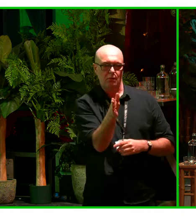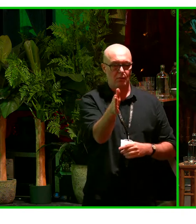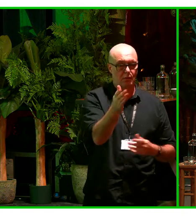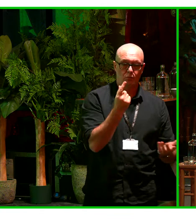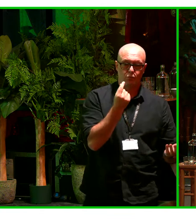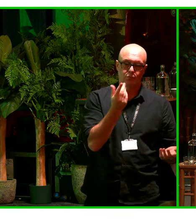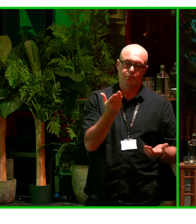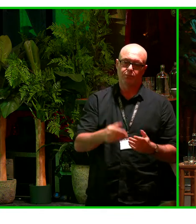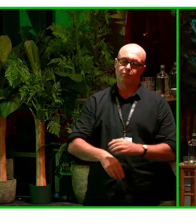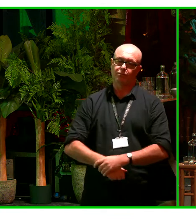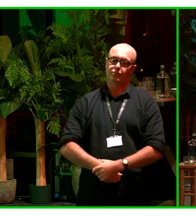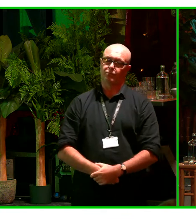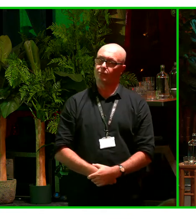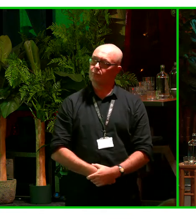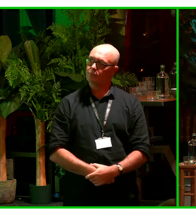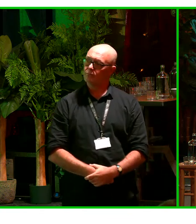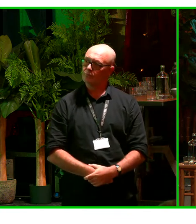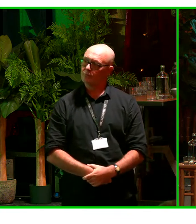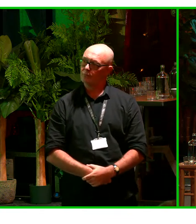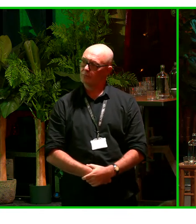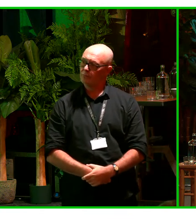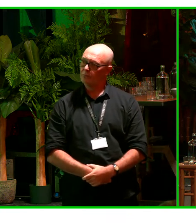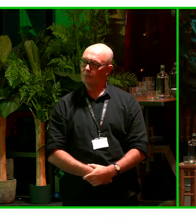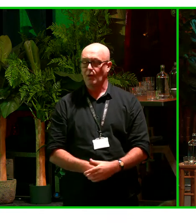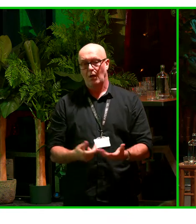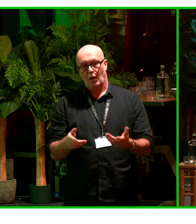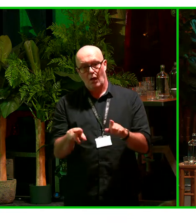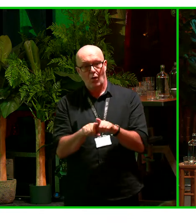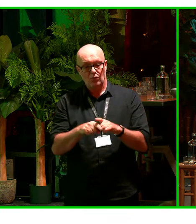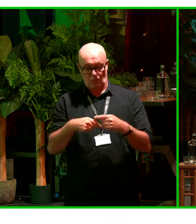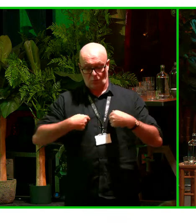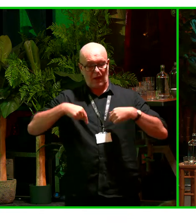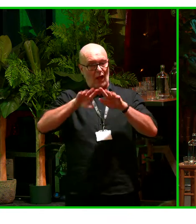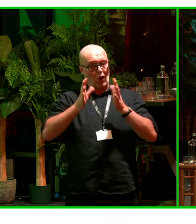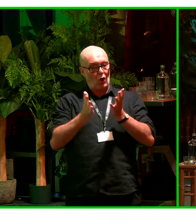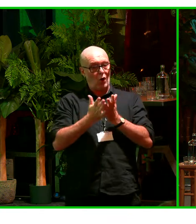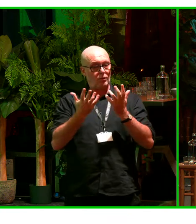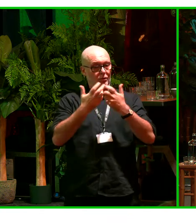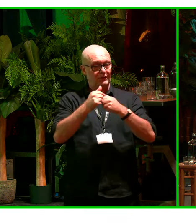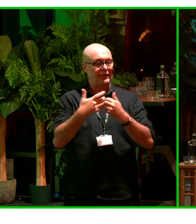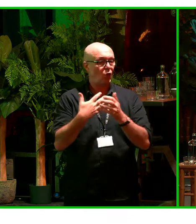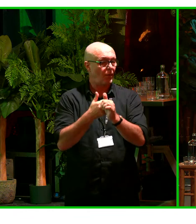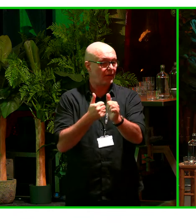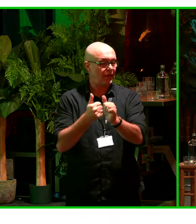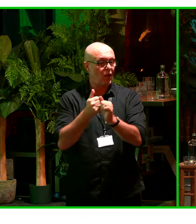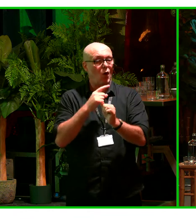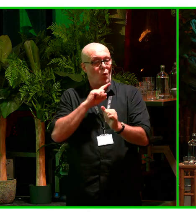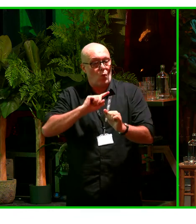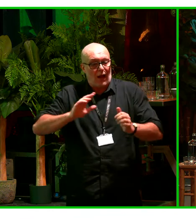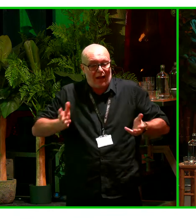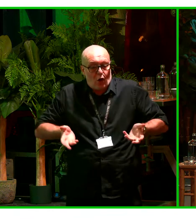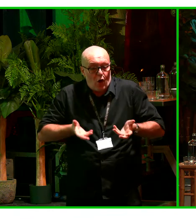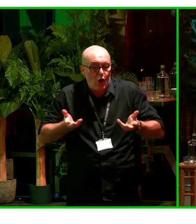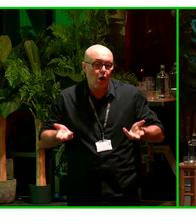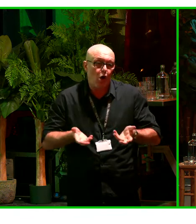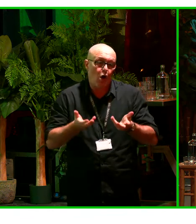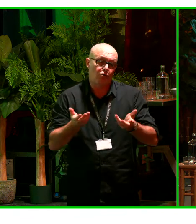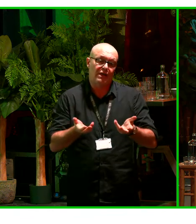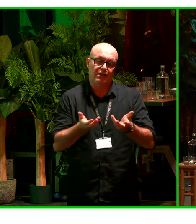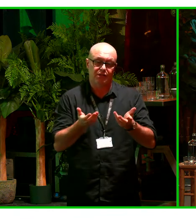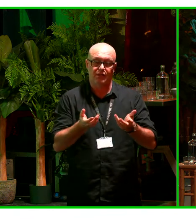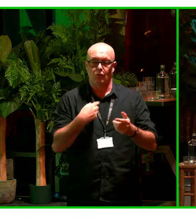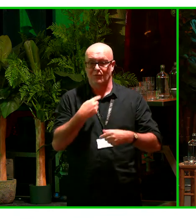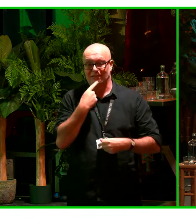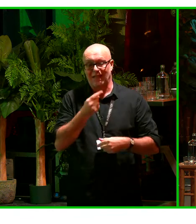we move forwards. And as a global technology company, one thing we're urging people to do and companies to do is act